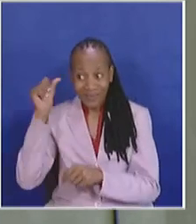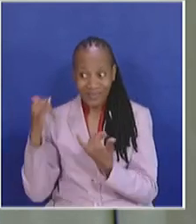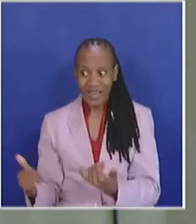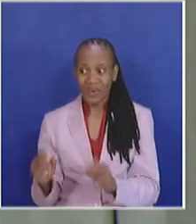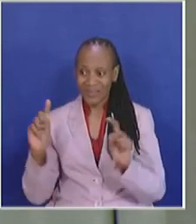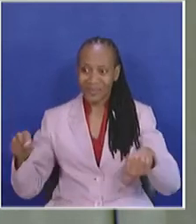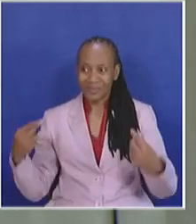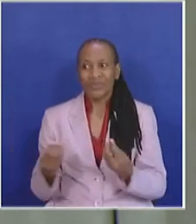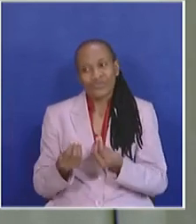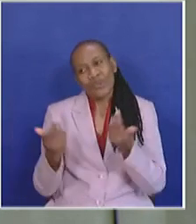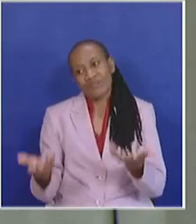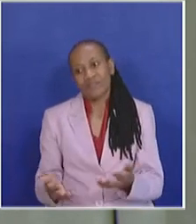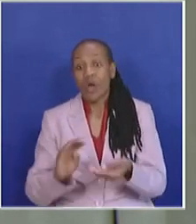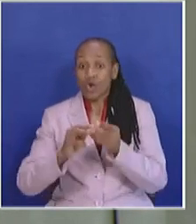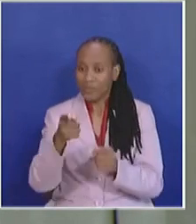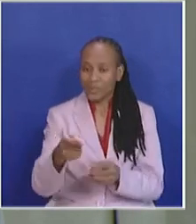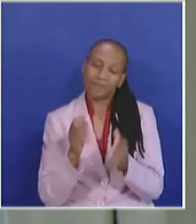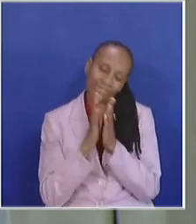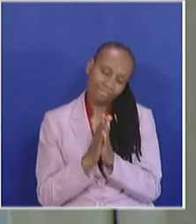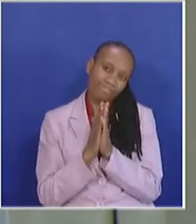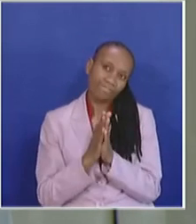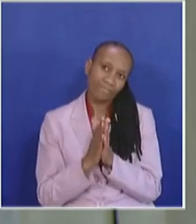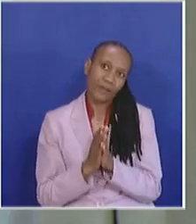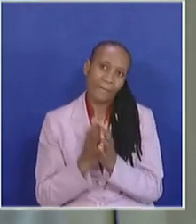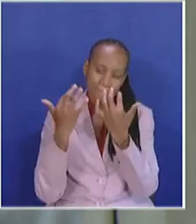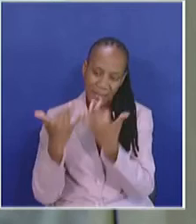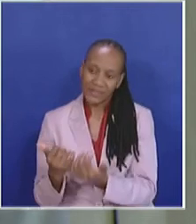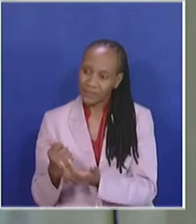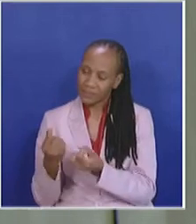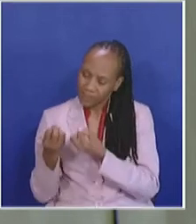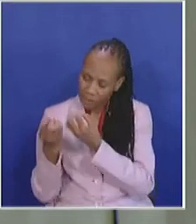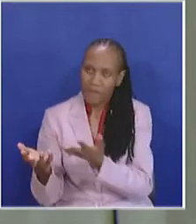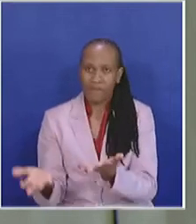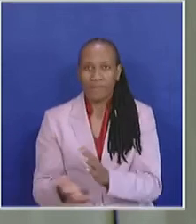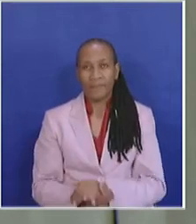banakho le fund lena will be able to address that previous backlog. Secondly,